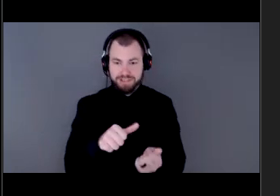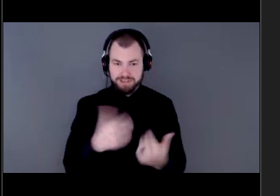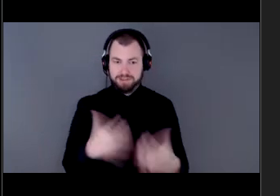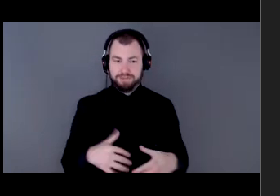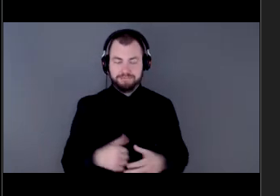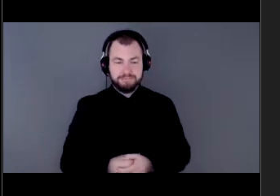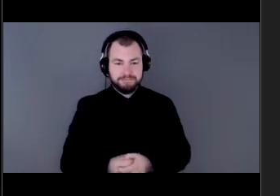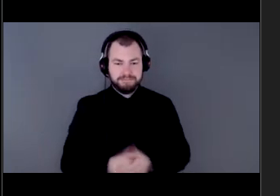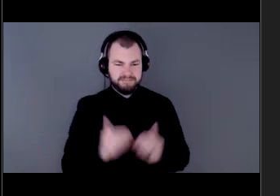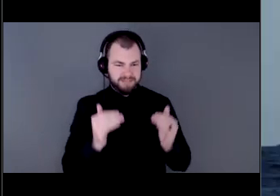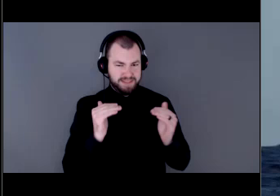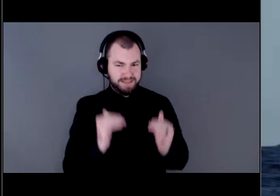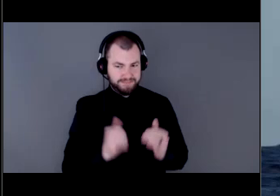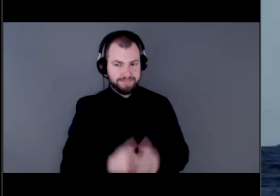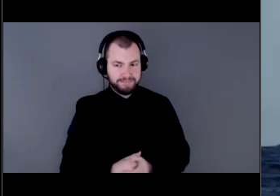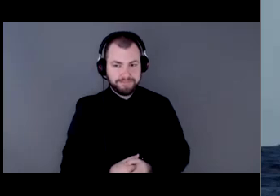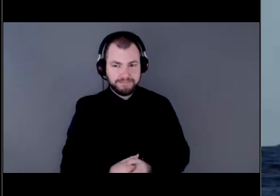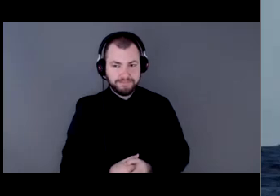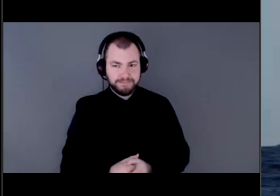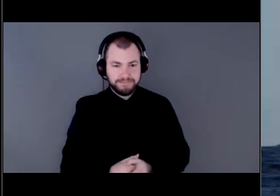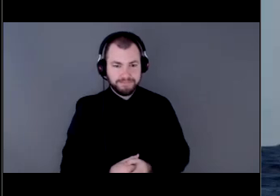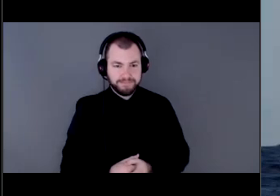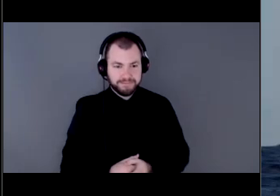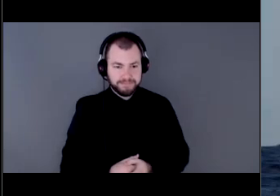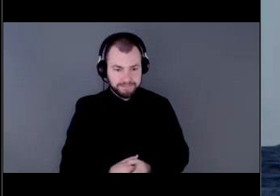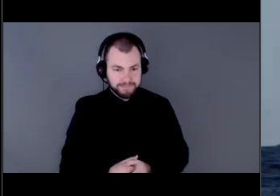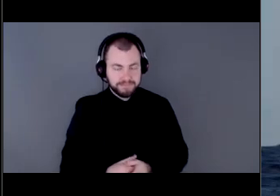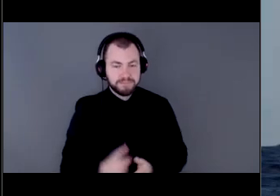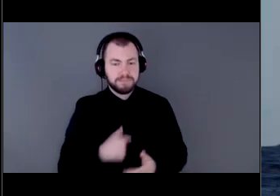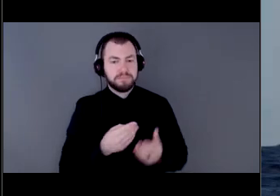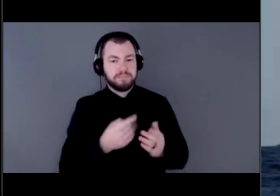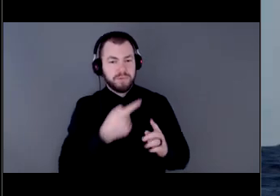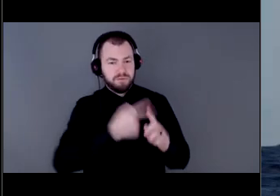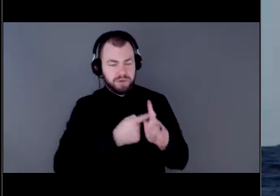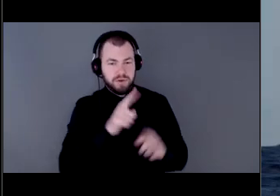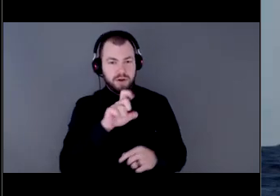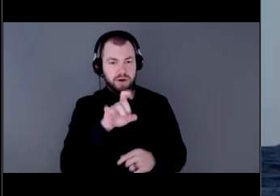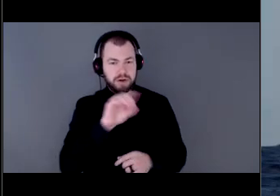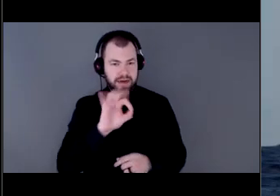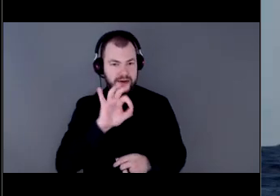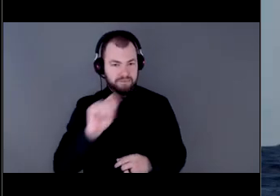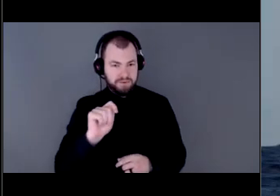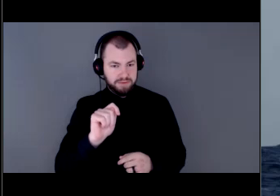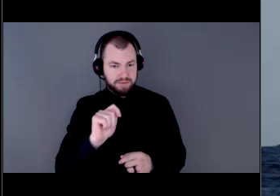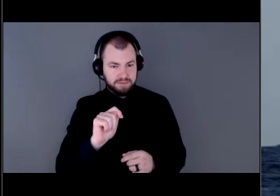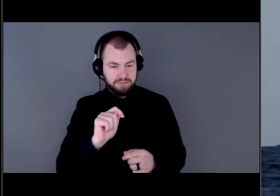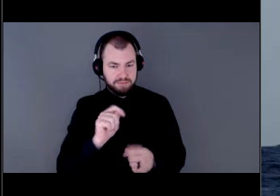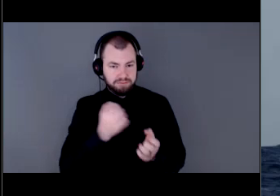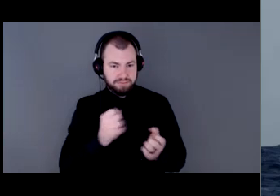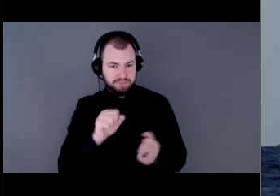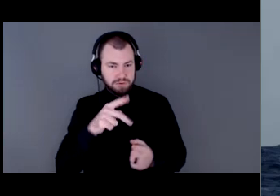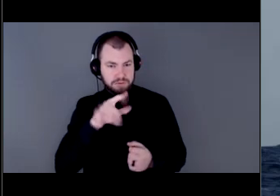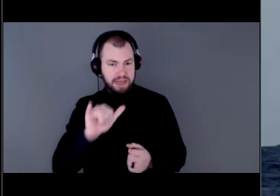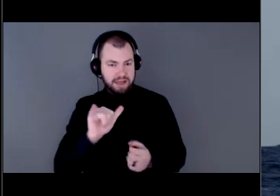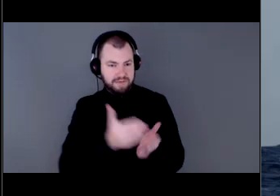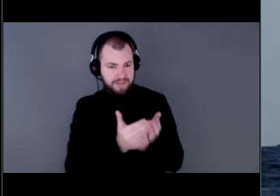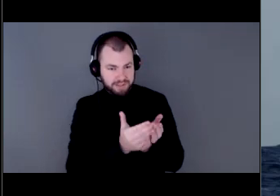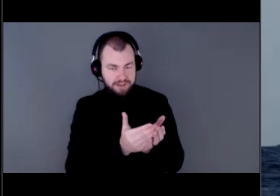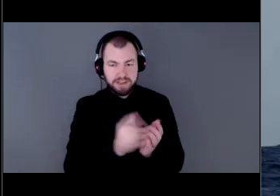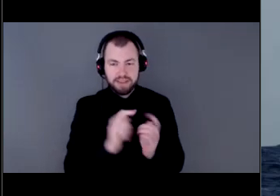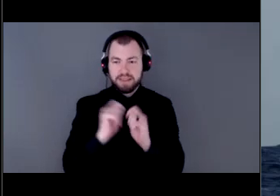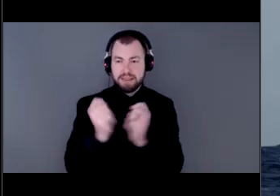Next. Charter a 180-foot supply vessel and put together a team of 16 highly